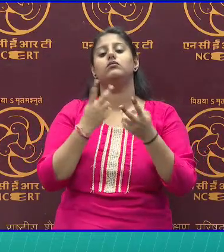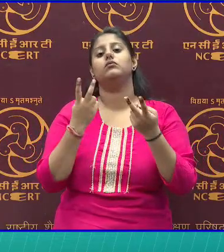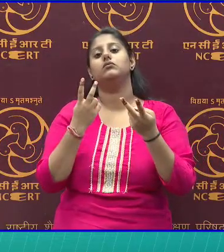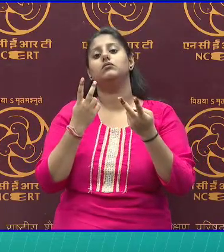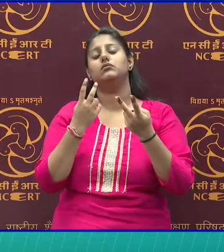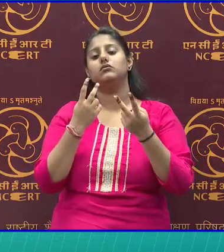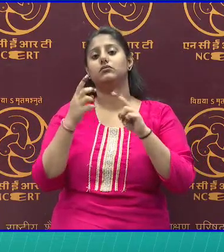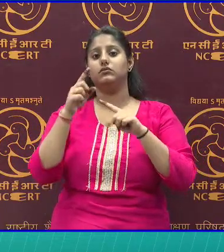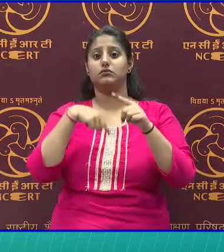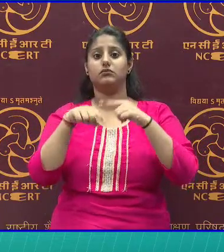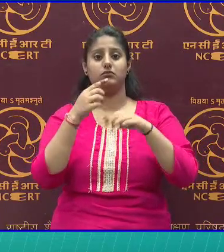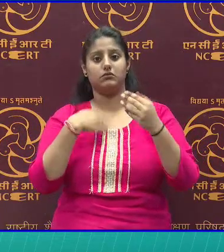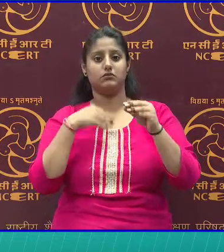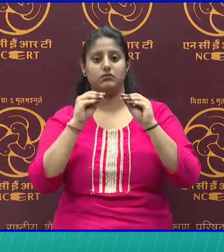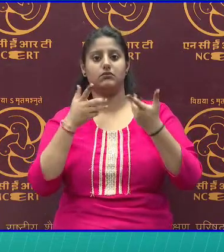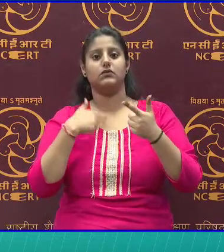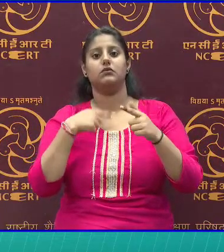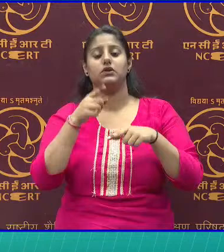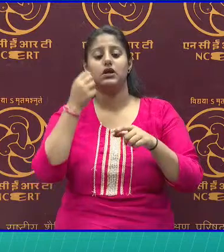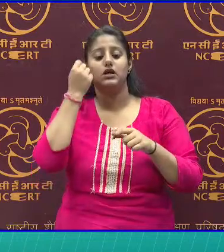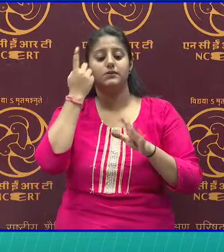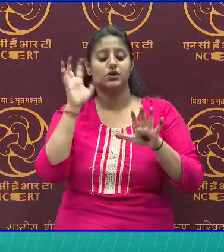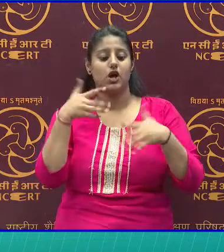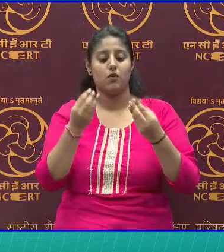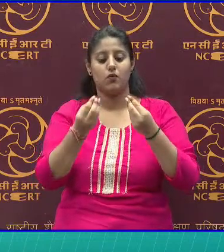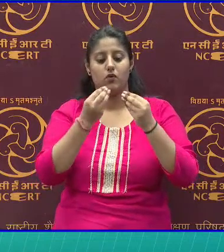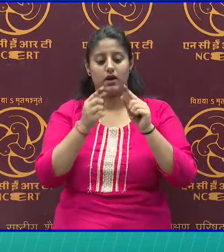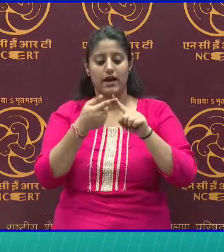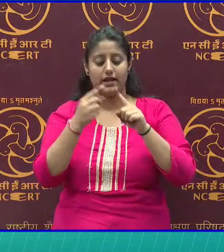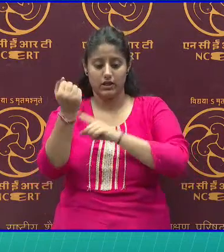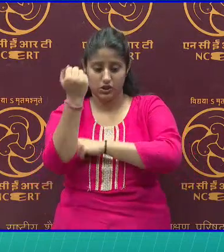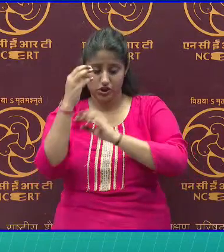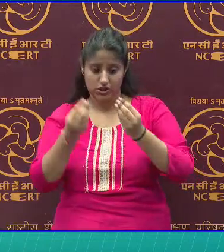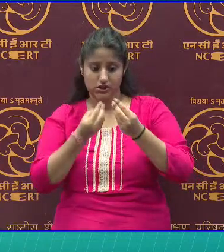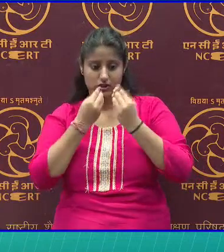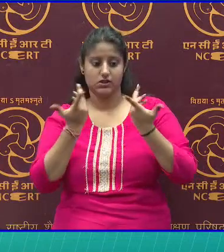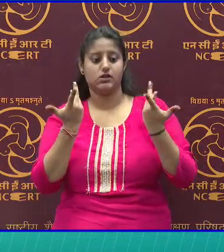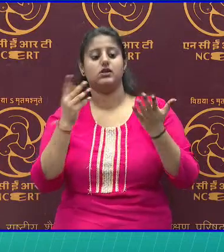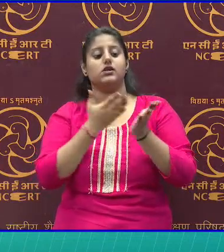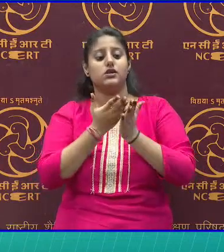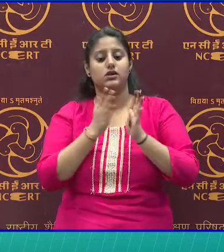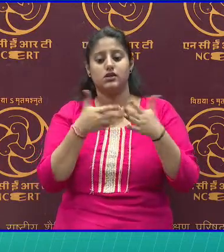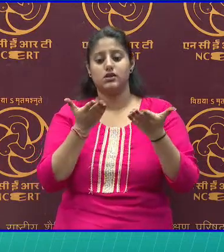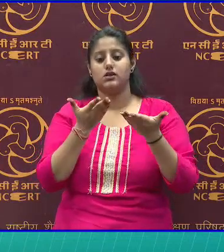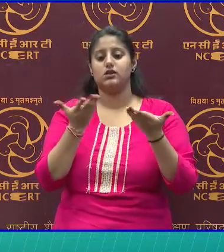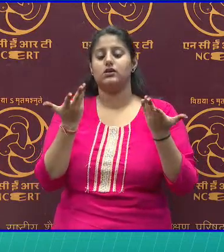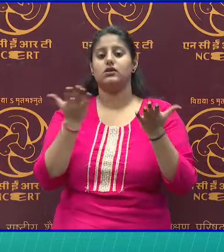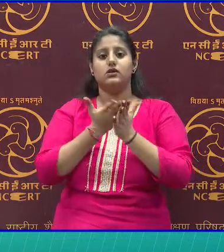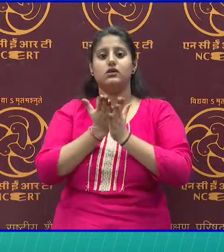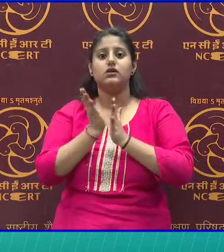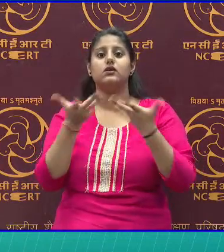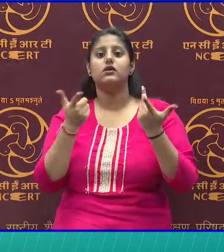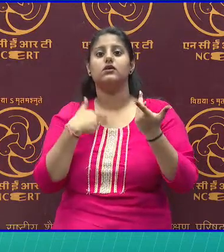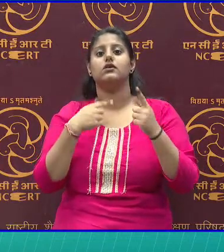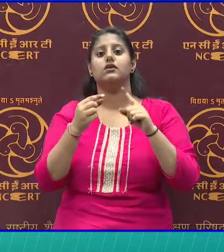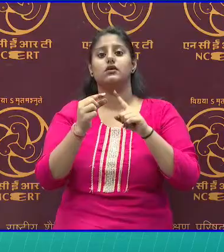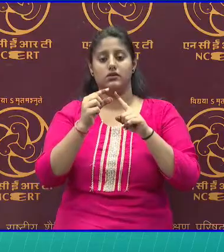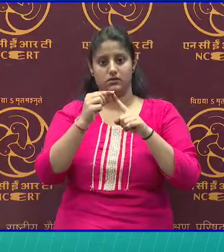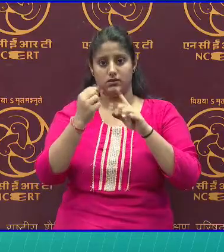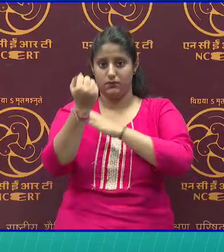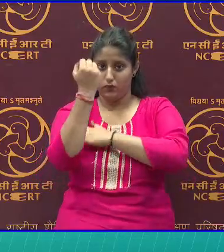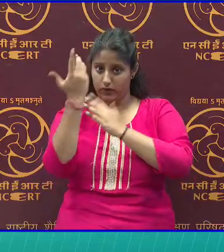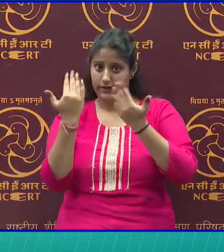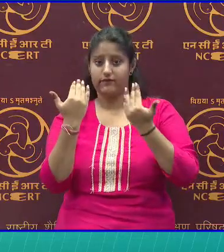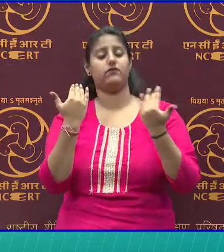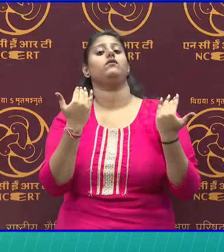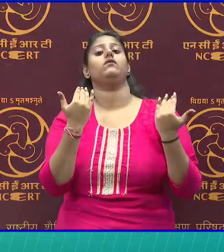least they understand that there are food items which are rich in energy. There are certain food items which are more, they are called as protective foods